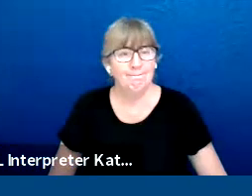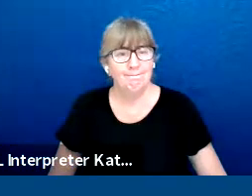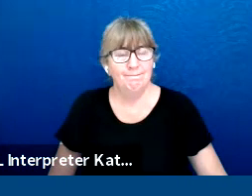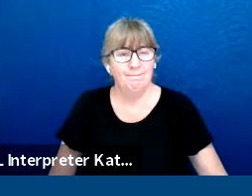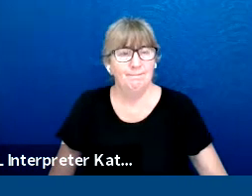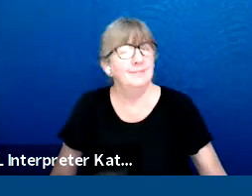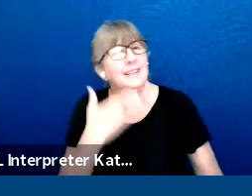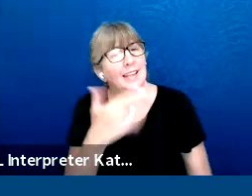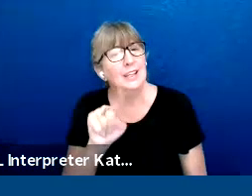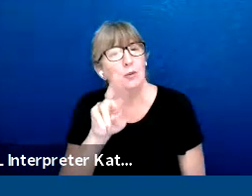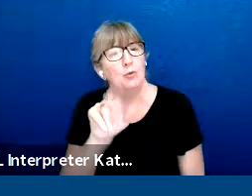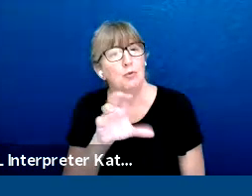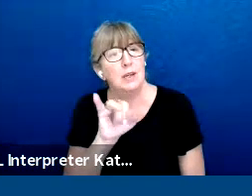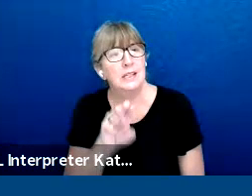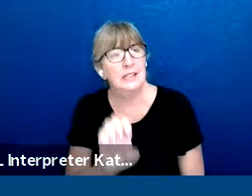Thanks so much, Tracy.